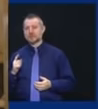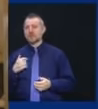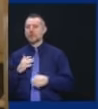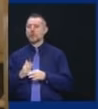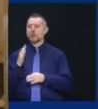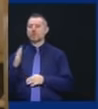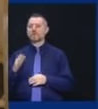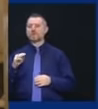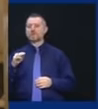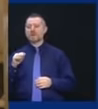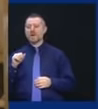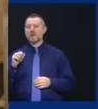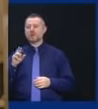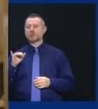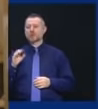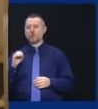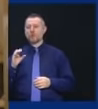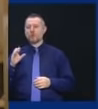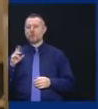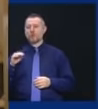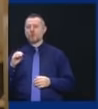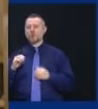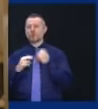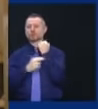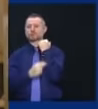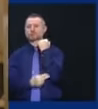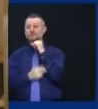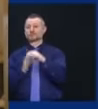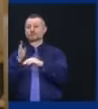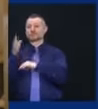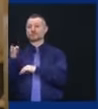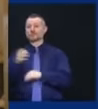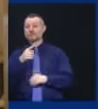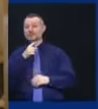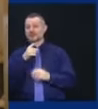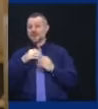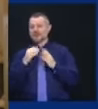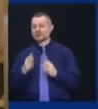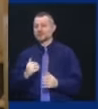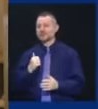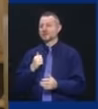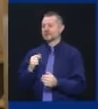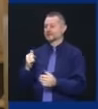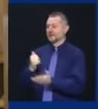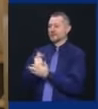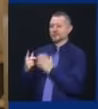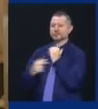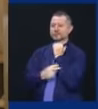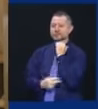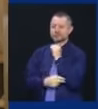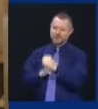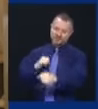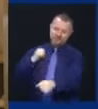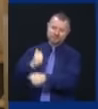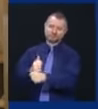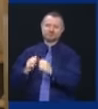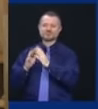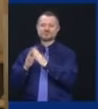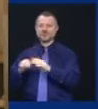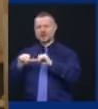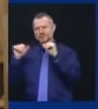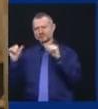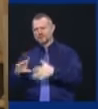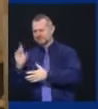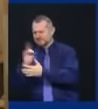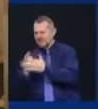Cuomo Bridge. Under your leadership, that bridge connected our state. It is an architectural genius that's being seen